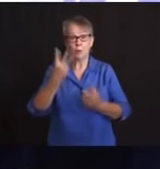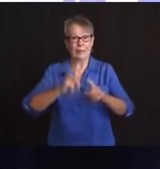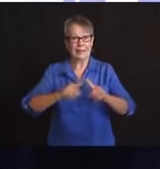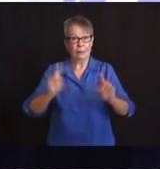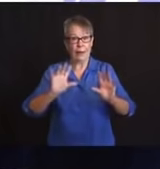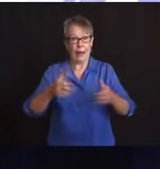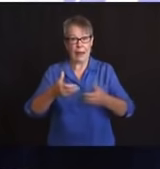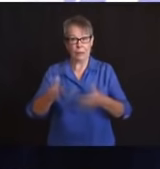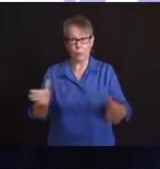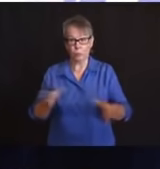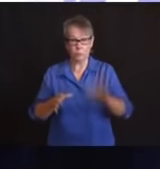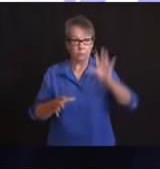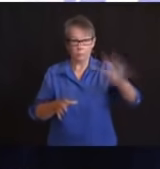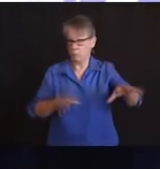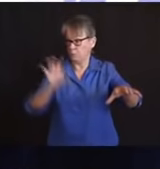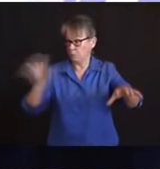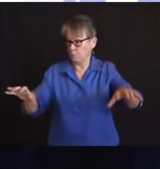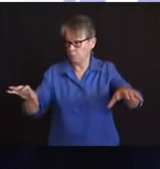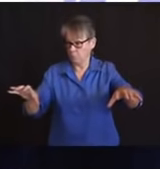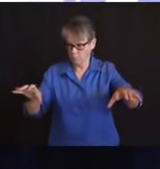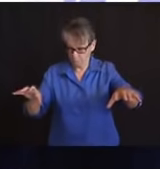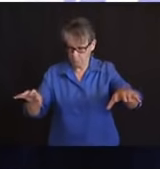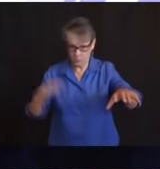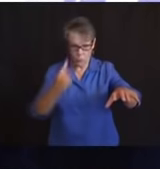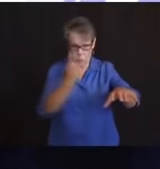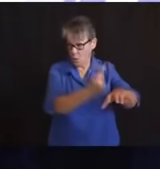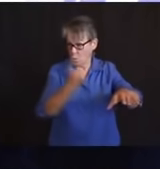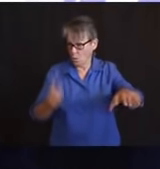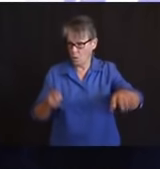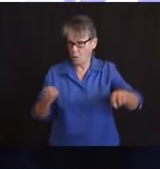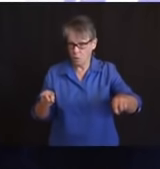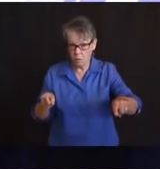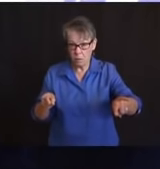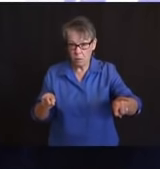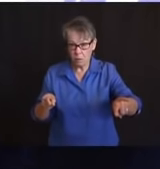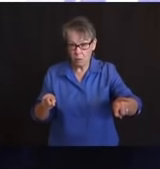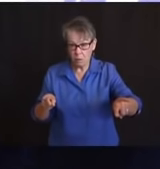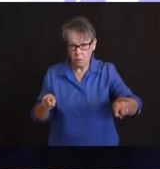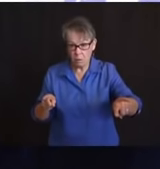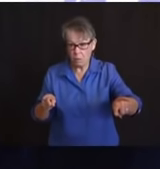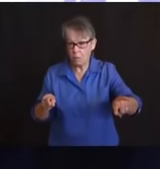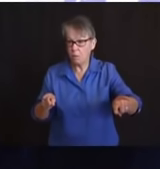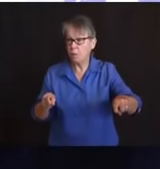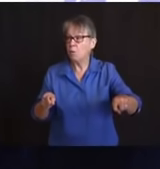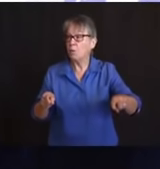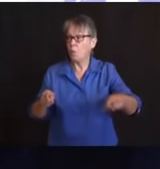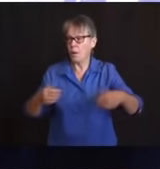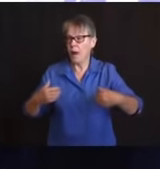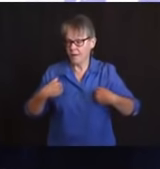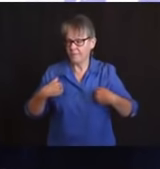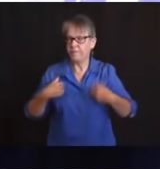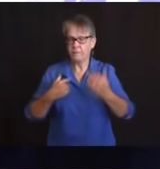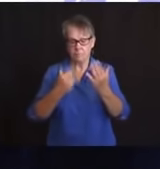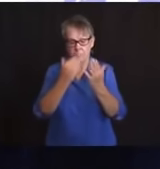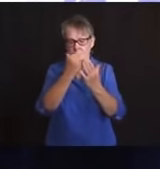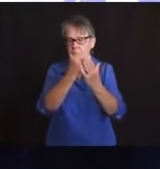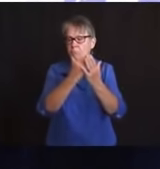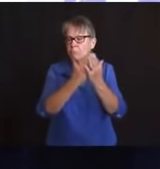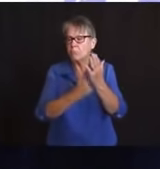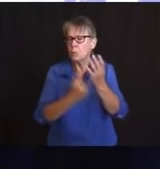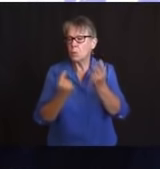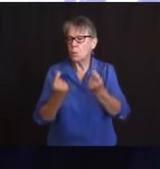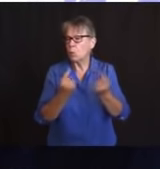has it with him, but it does step through exactly who's to be called, what to do, and whether you close a